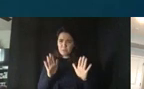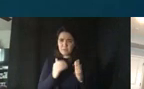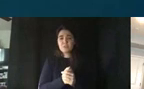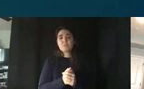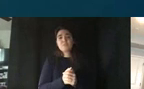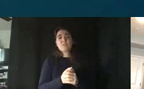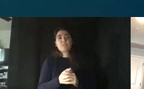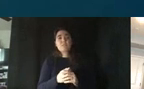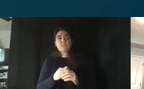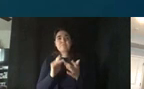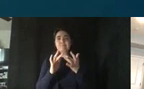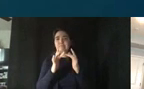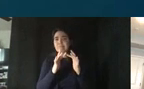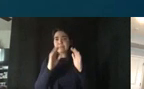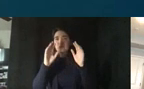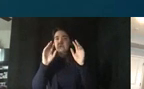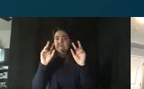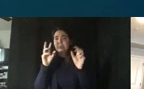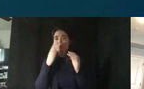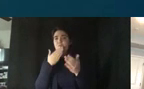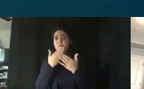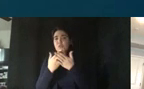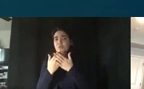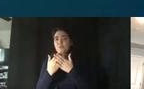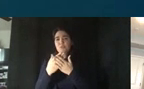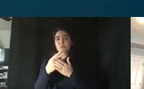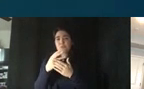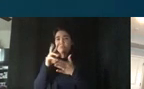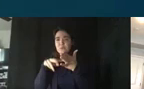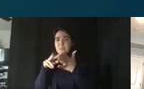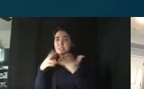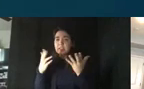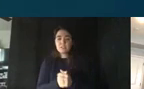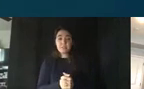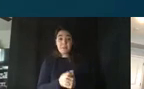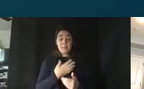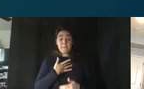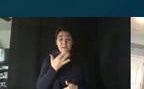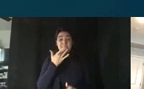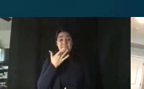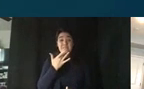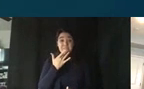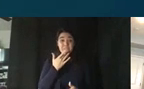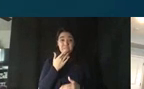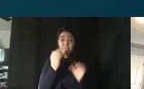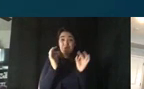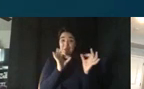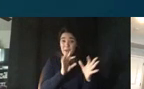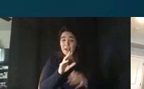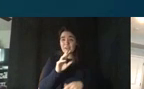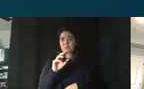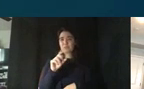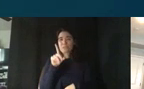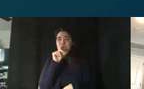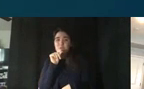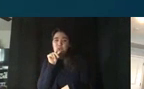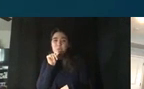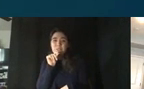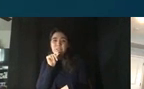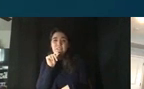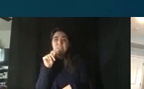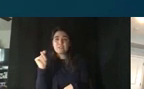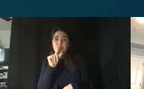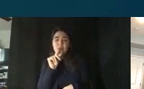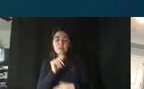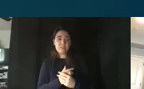But one of my favorites was this tweet from this woman, and she just said to me, and she read it because